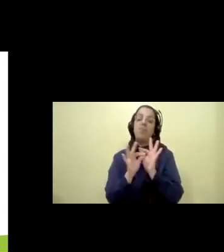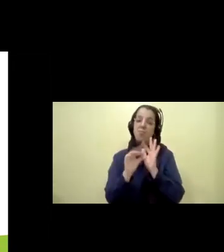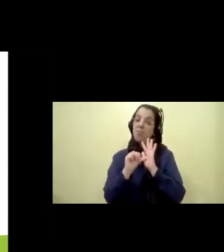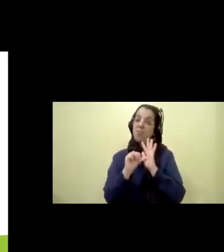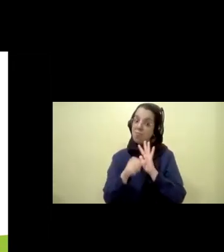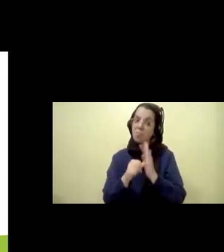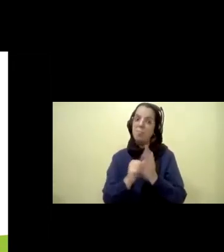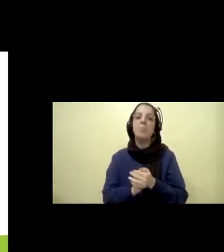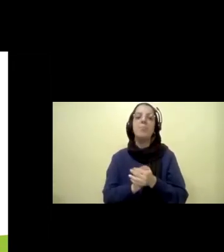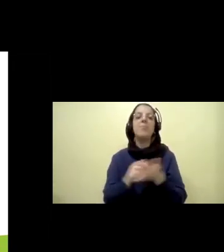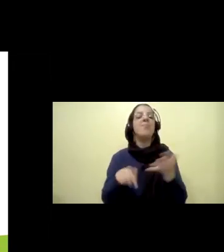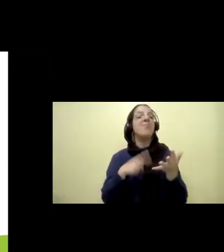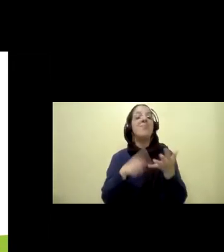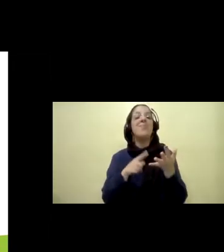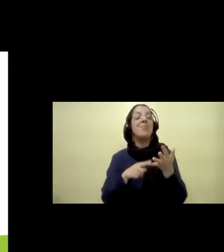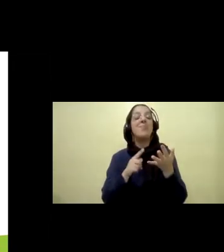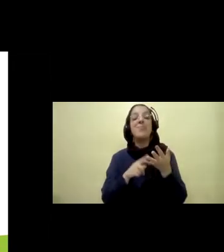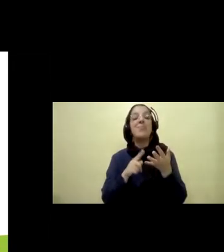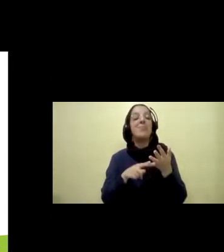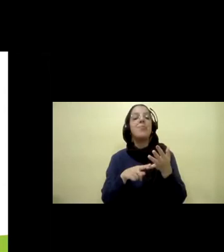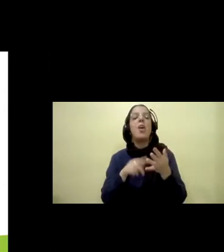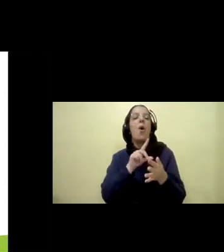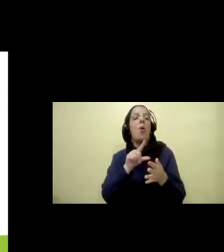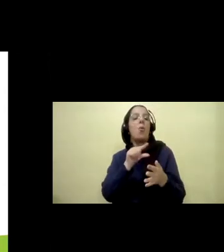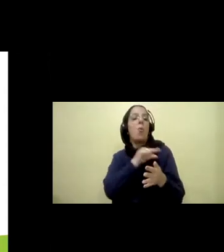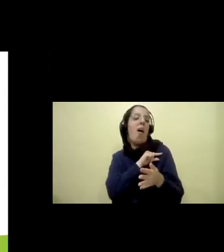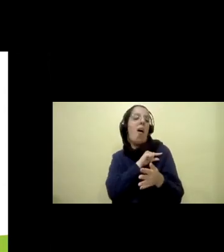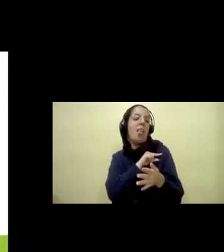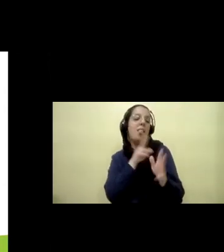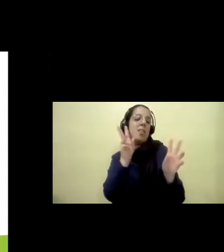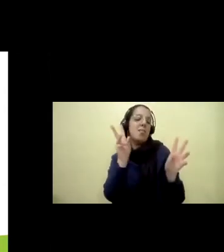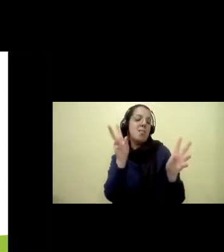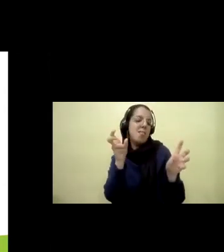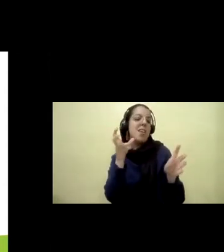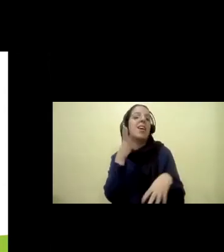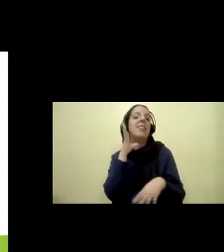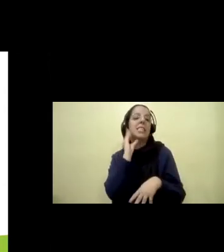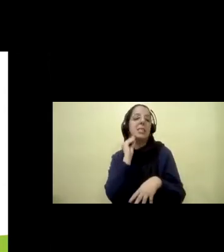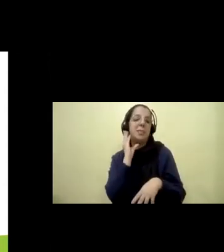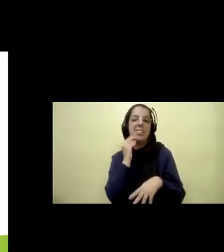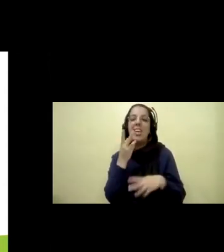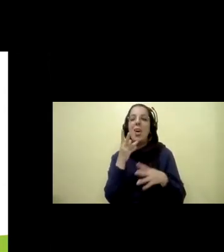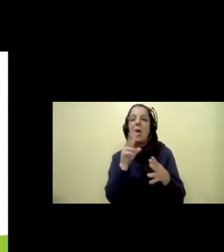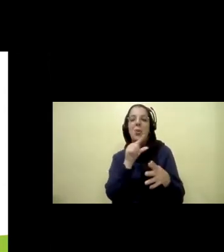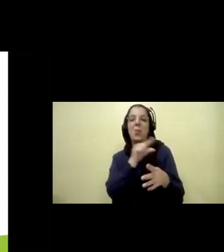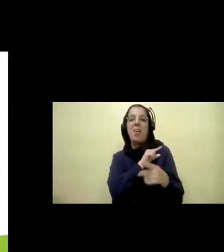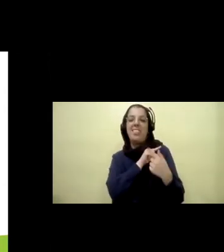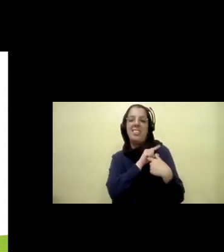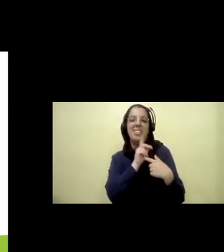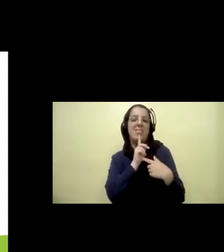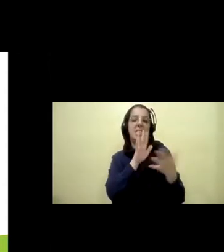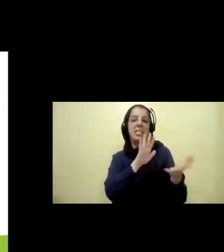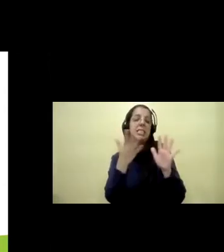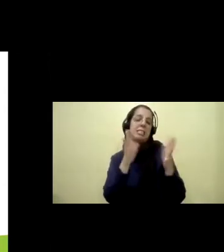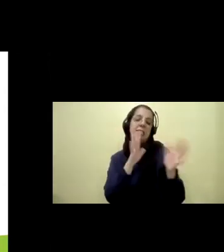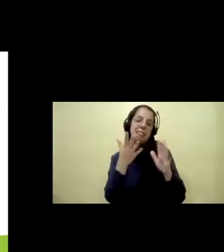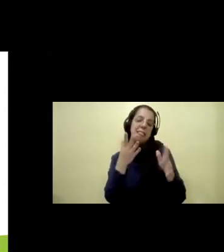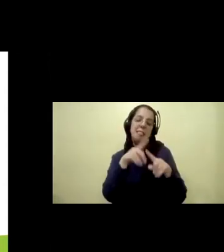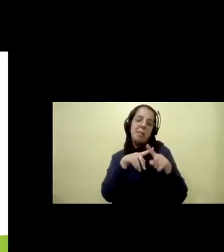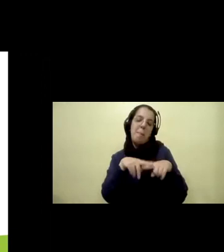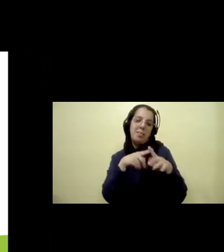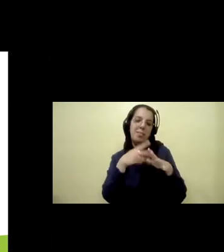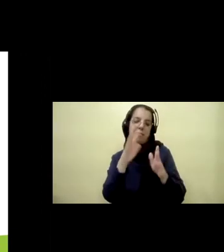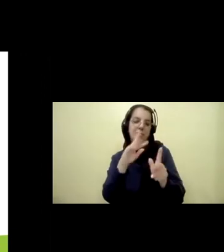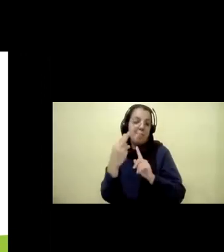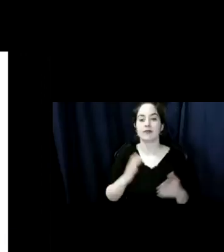quality, obviously that's relative, of the proposed experience of the activity that will be provided to